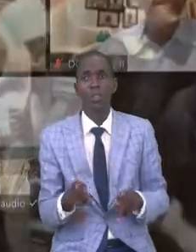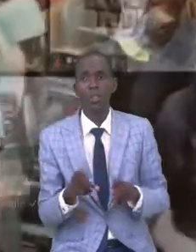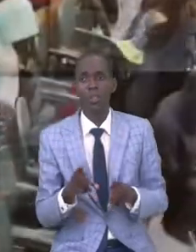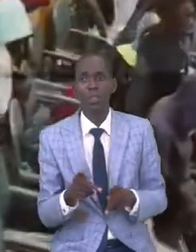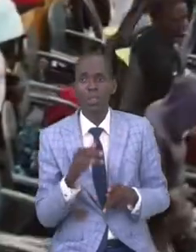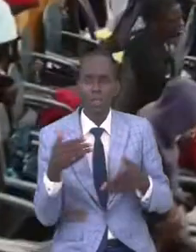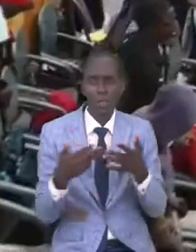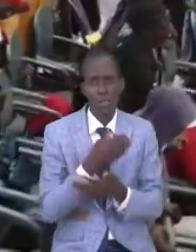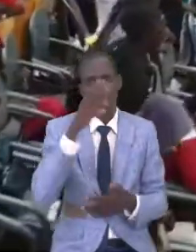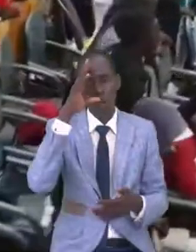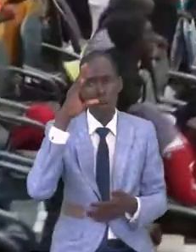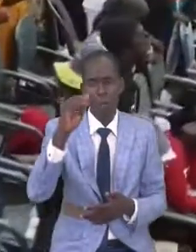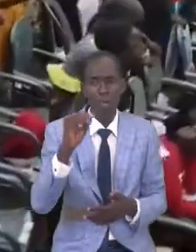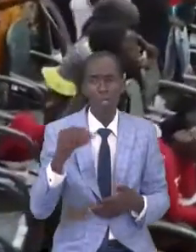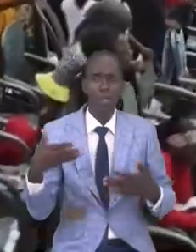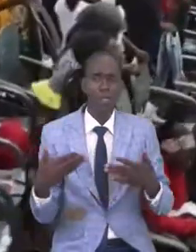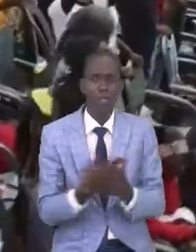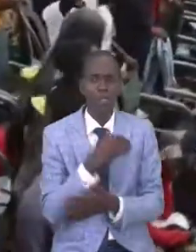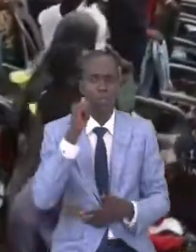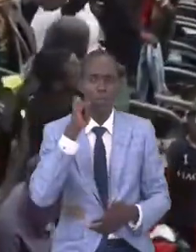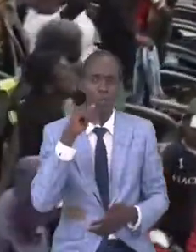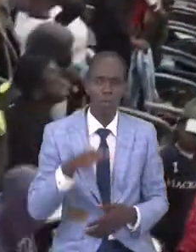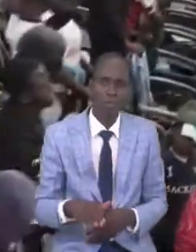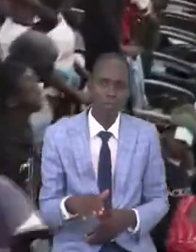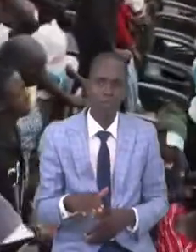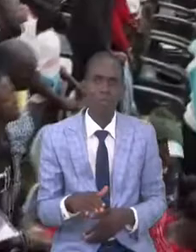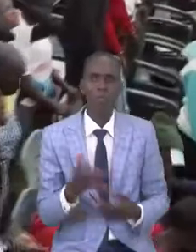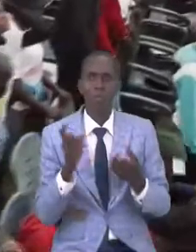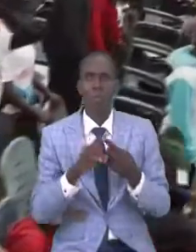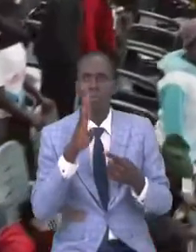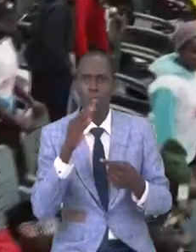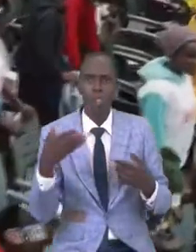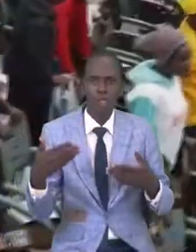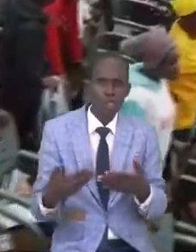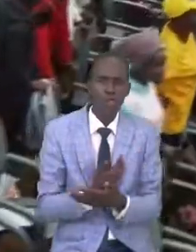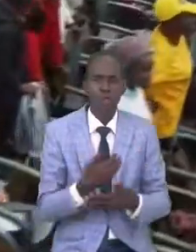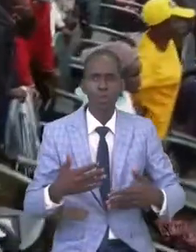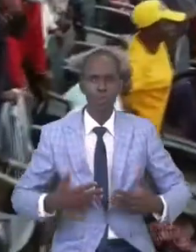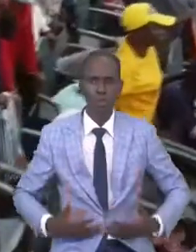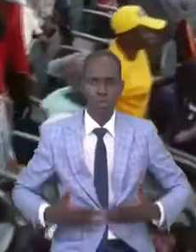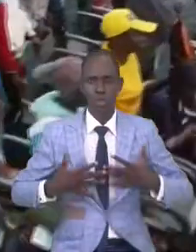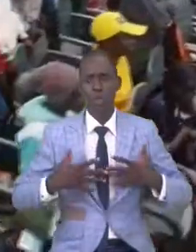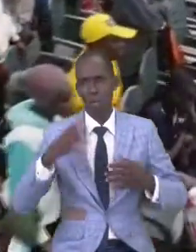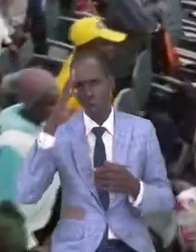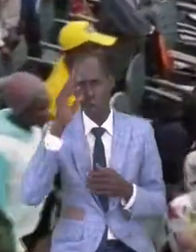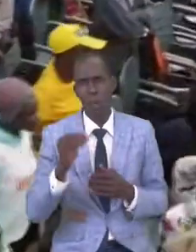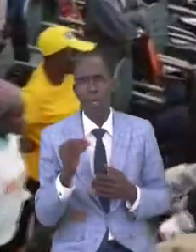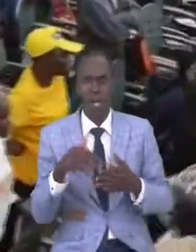boy, a new girl, a new young man out of